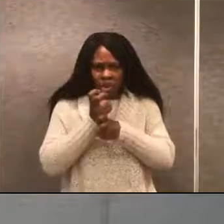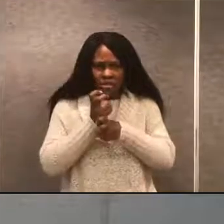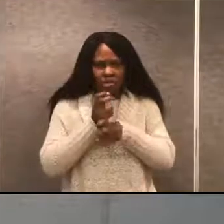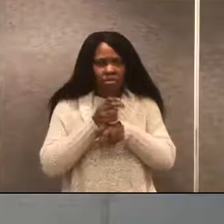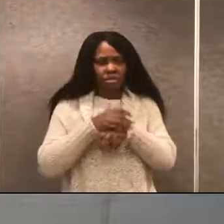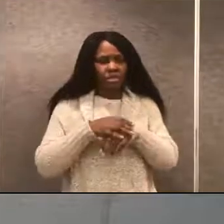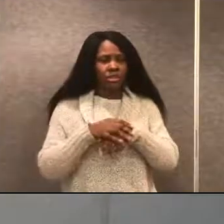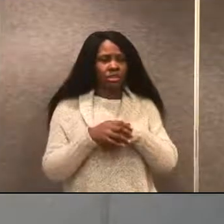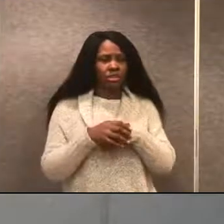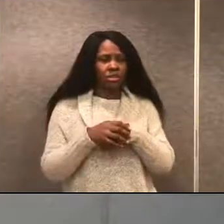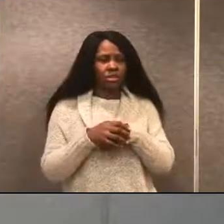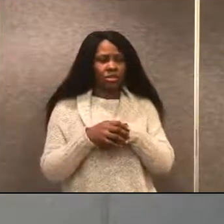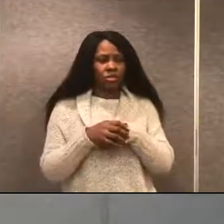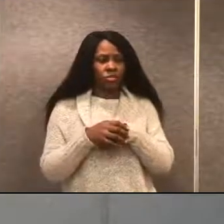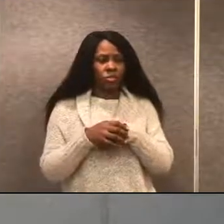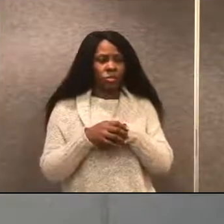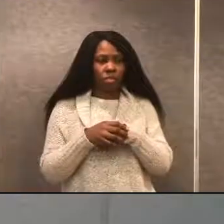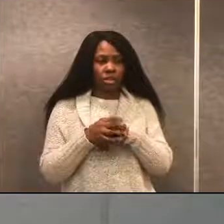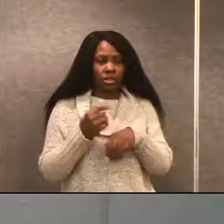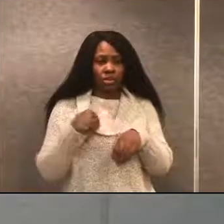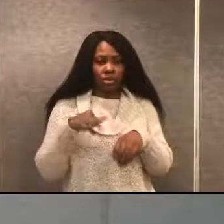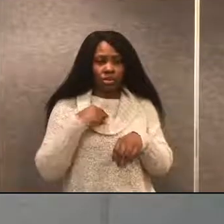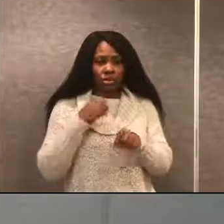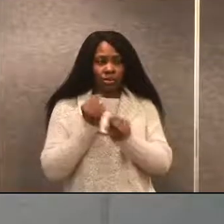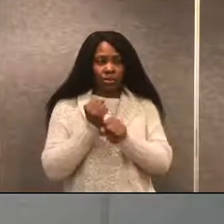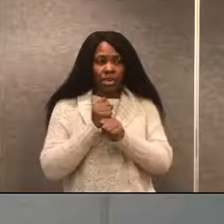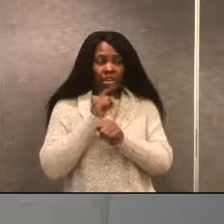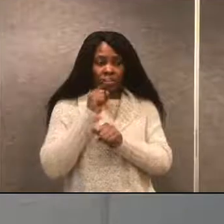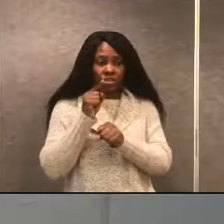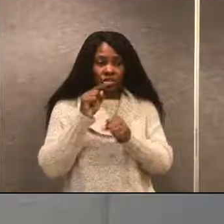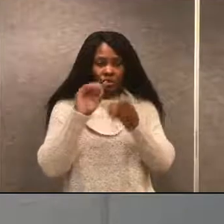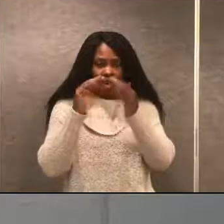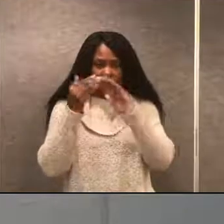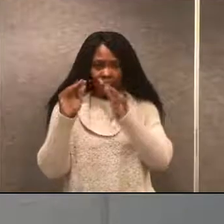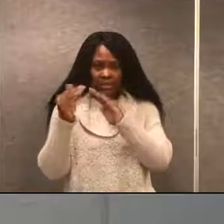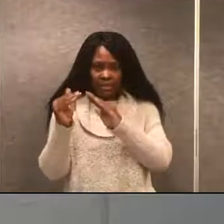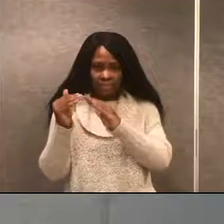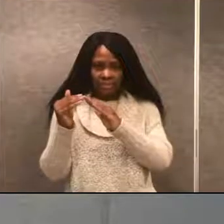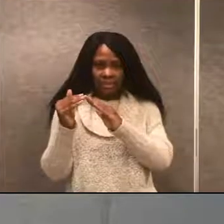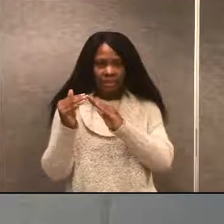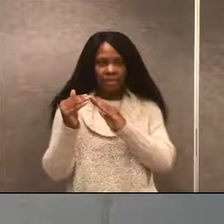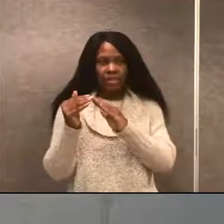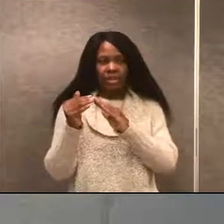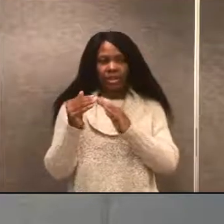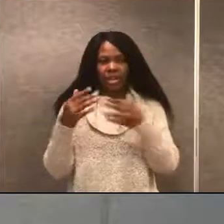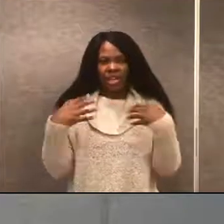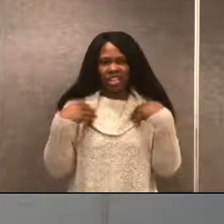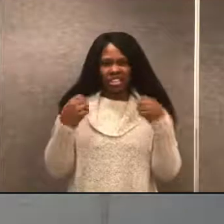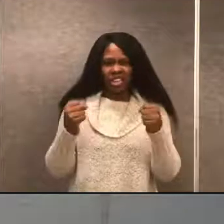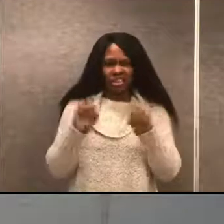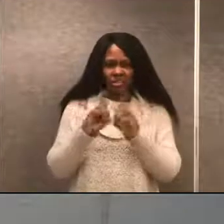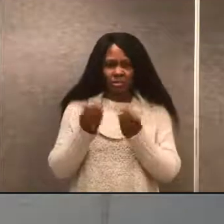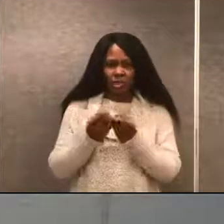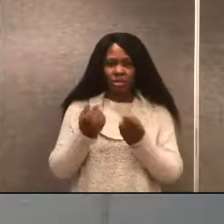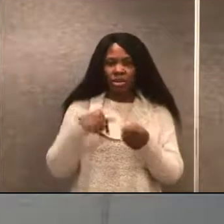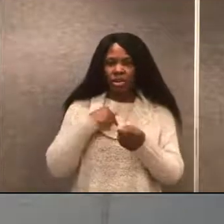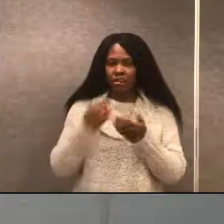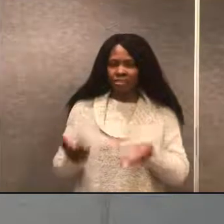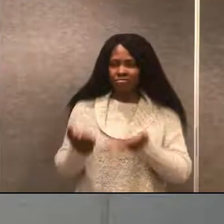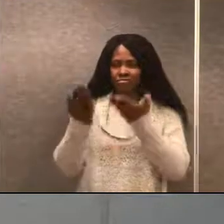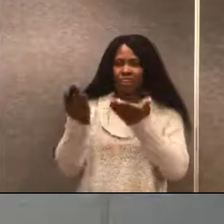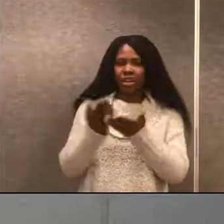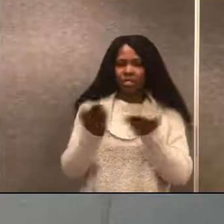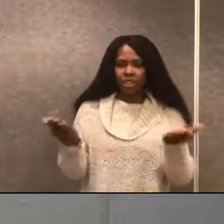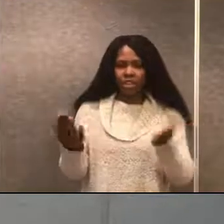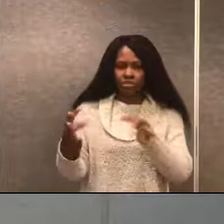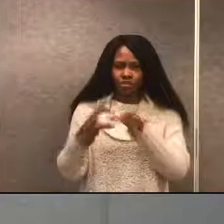So we also making sure that on the city side and our health department side that we provide resources and information pertaining